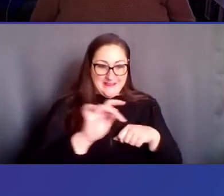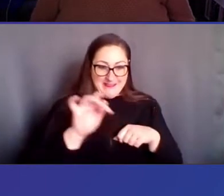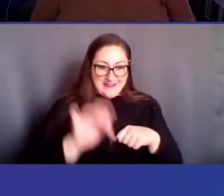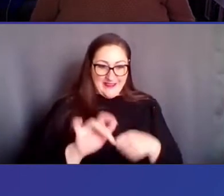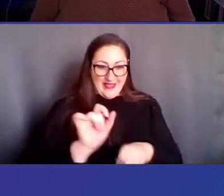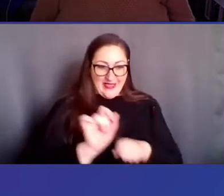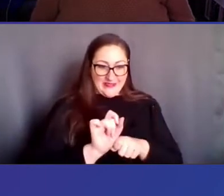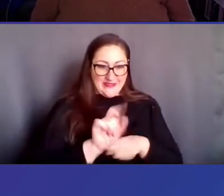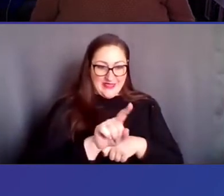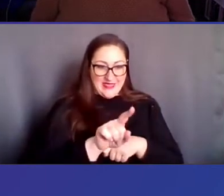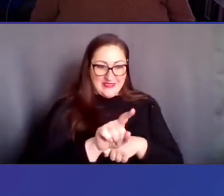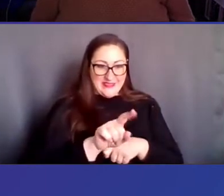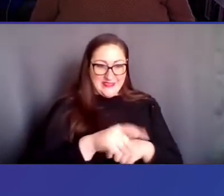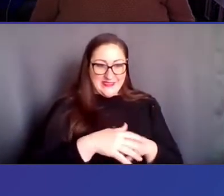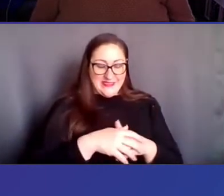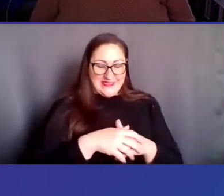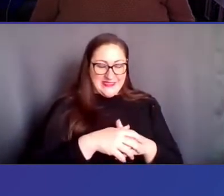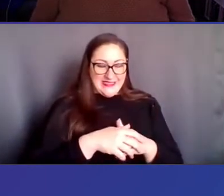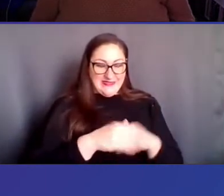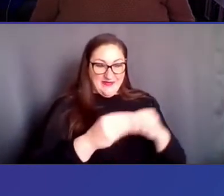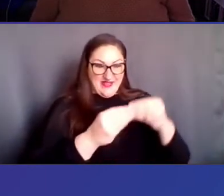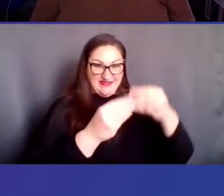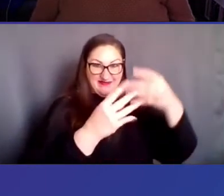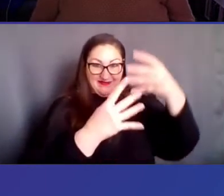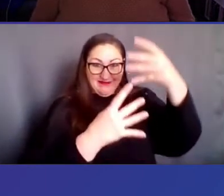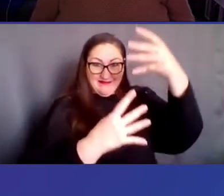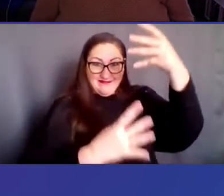because I didn't want to